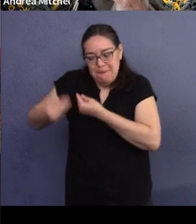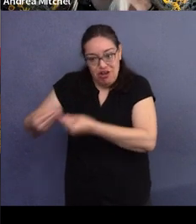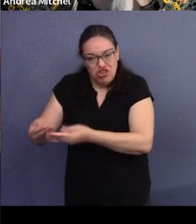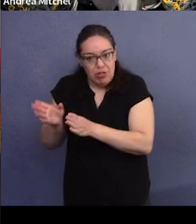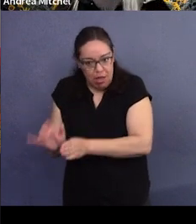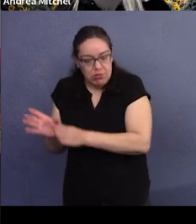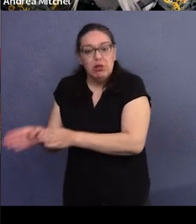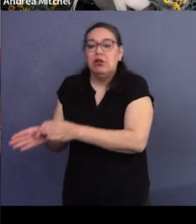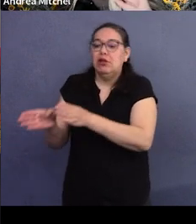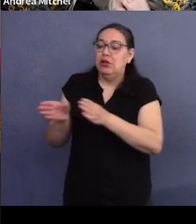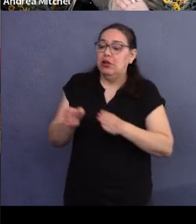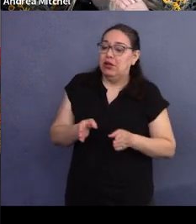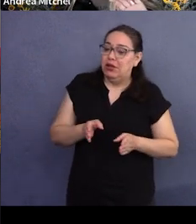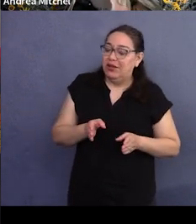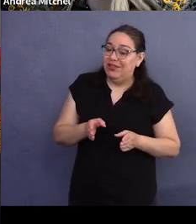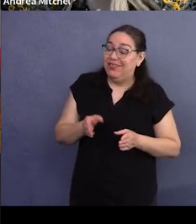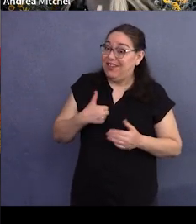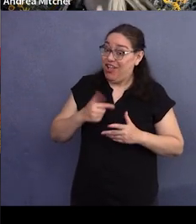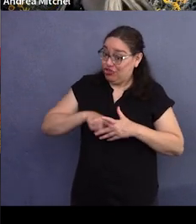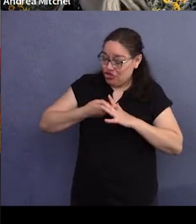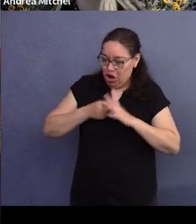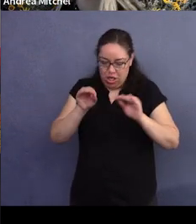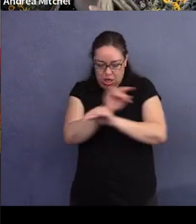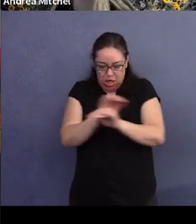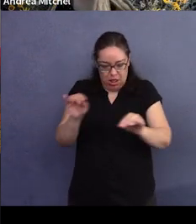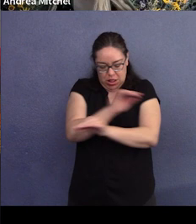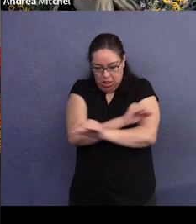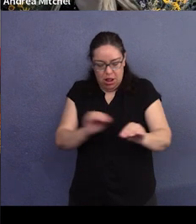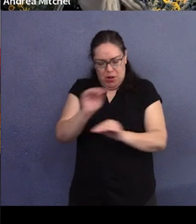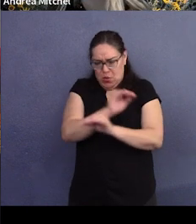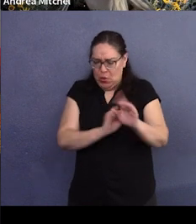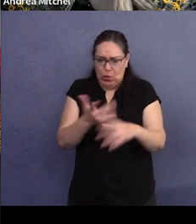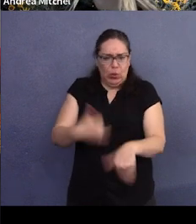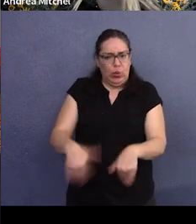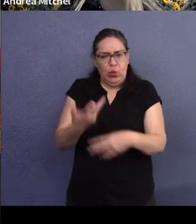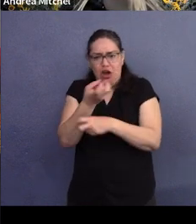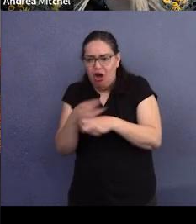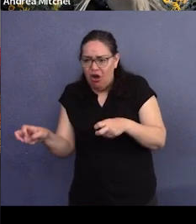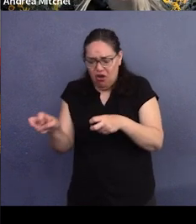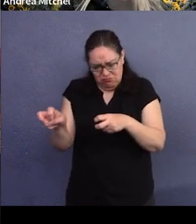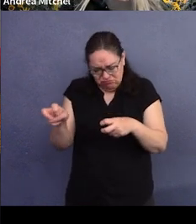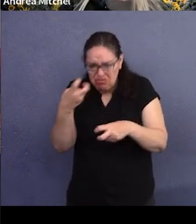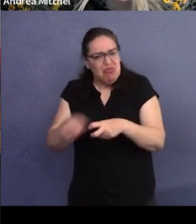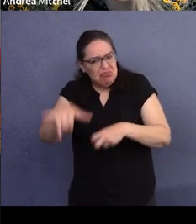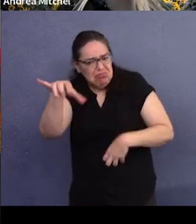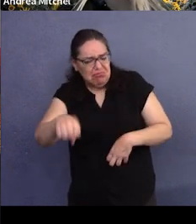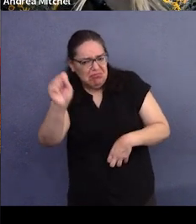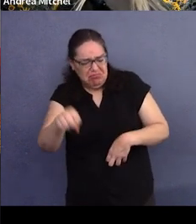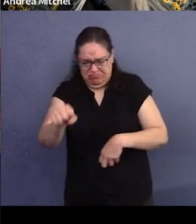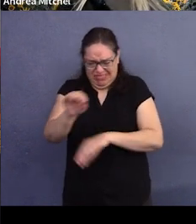started playing with the budget, that's hard. It's hard because there are admin costs out there that you should be accounting